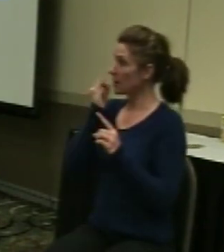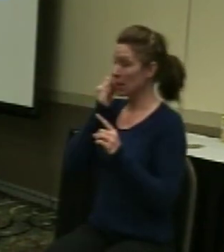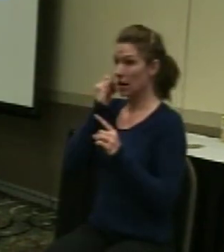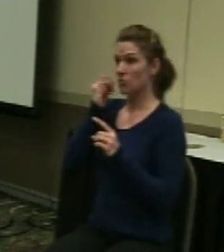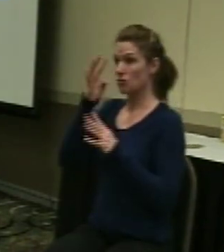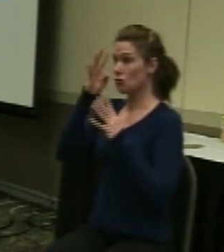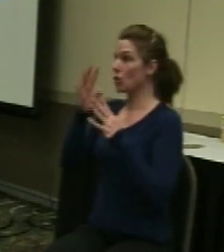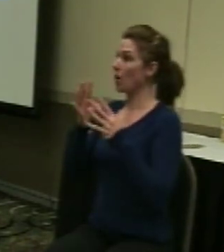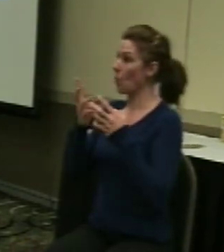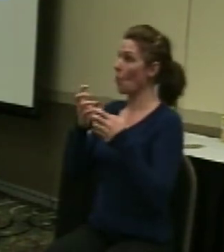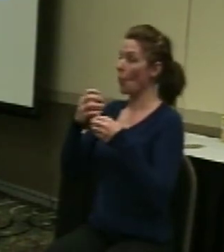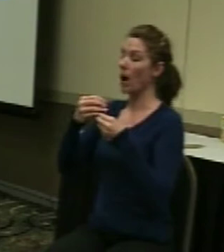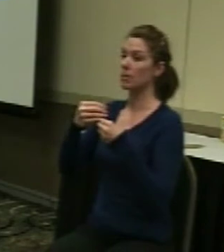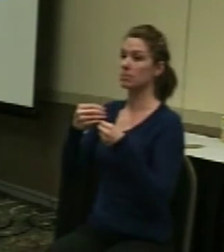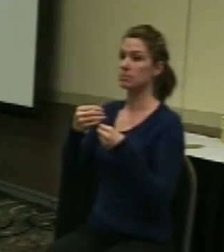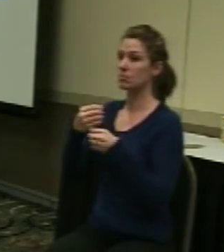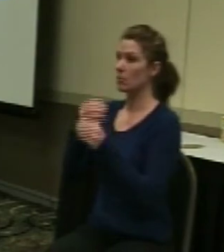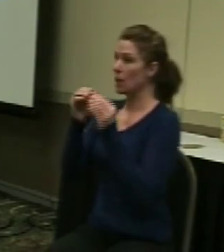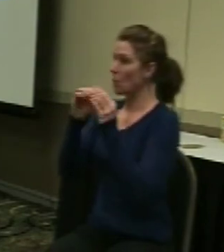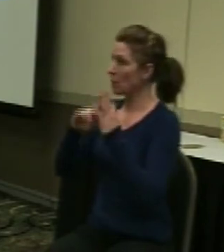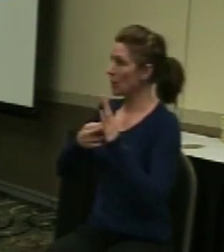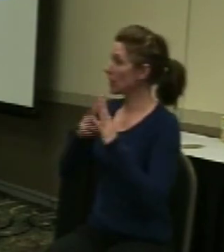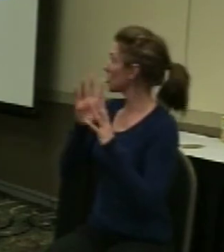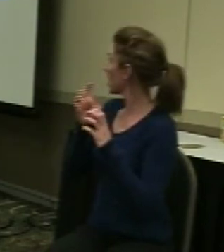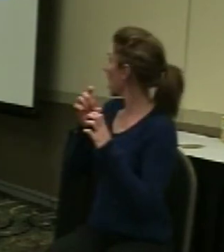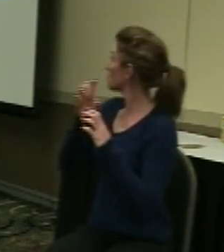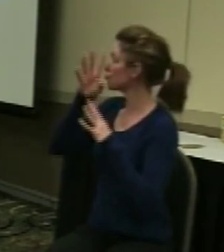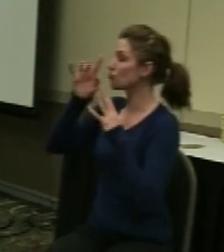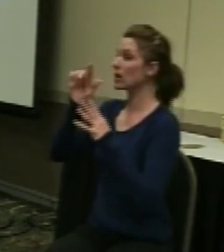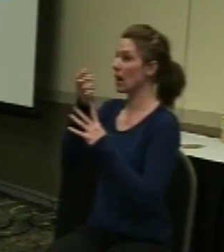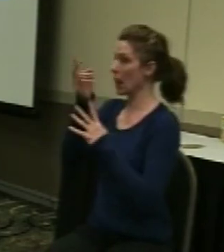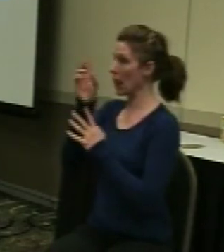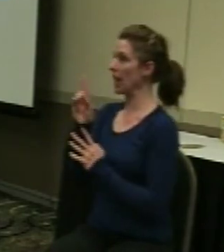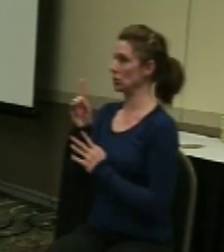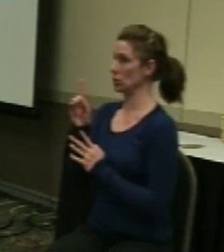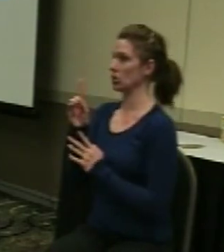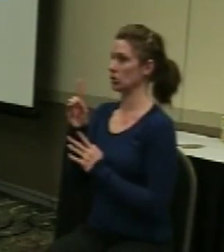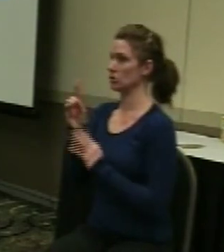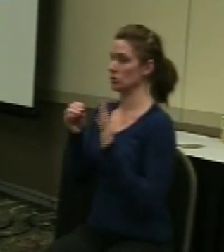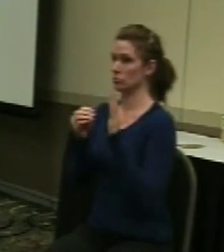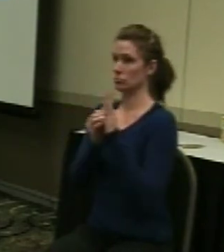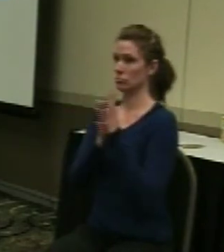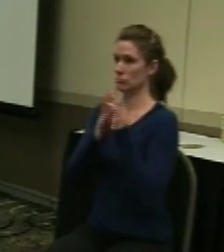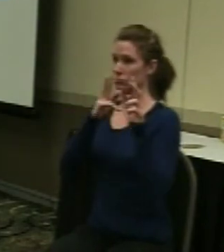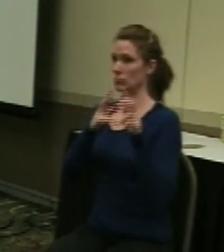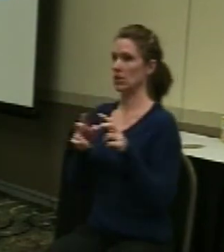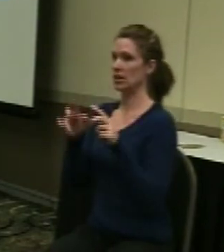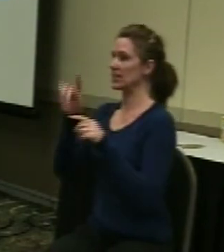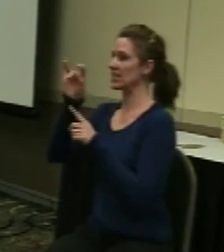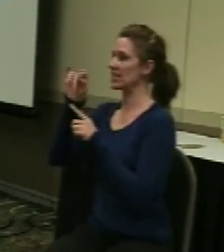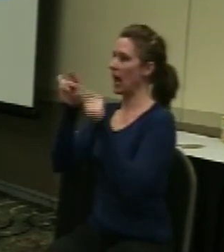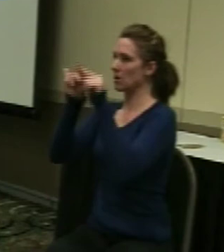it more meaningful, we can do something like this with it. All you do is insert a little text box.